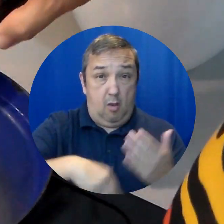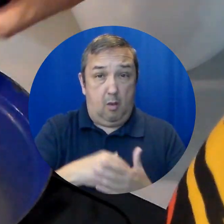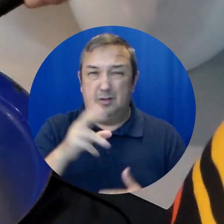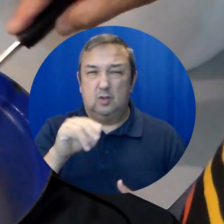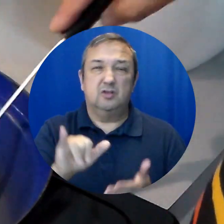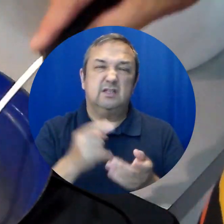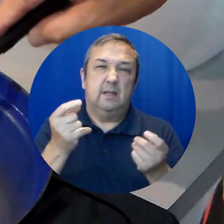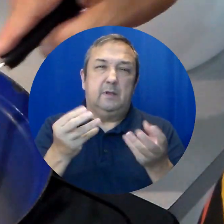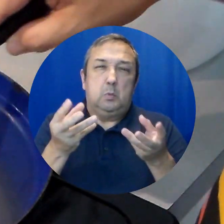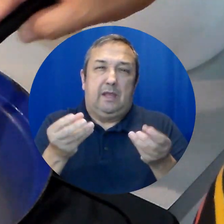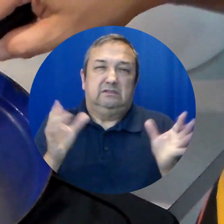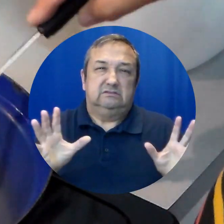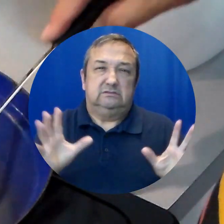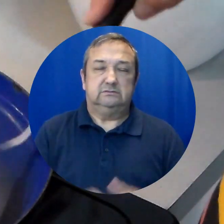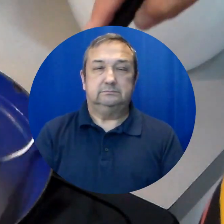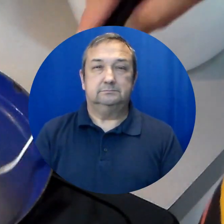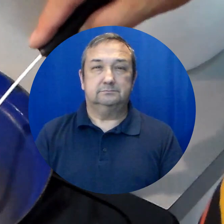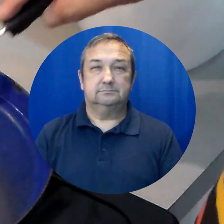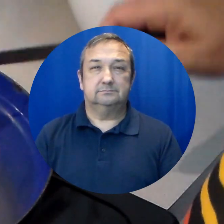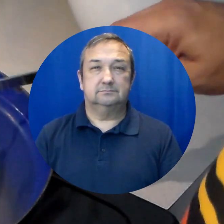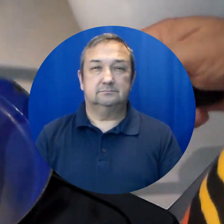just sweat it a bit.